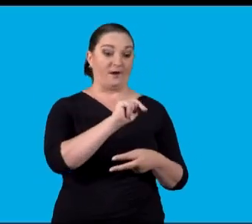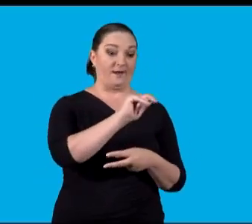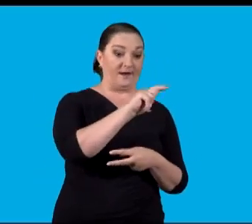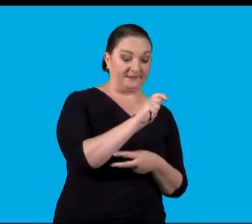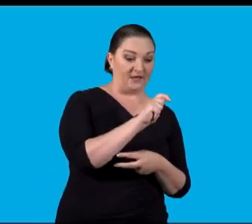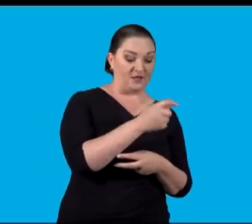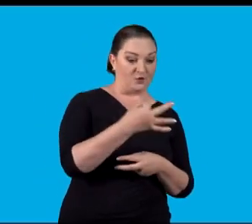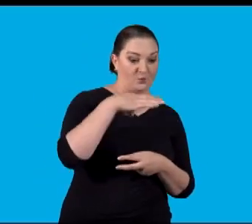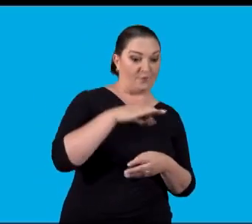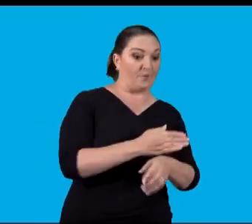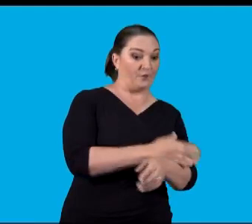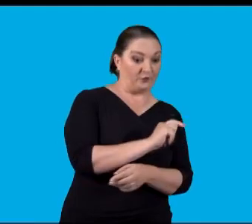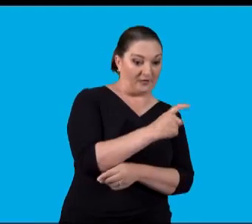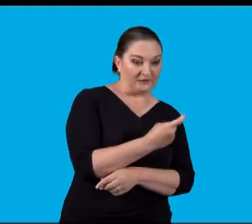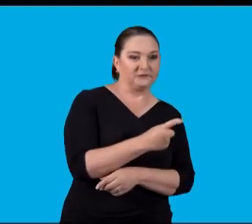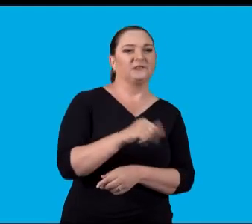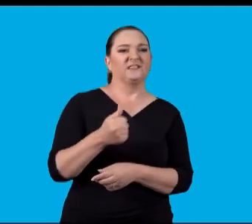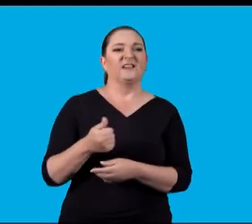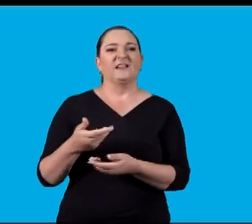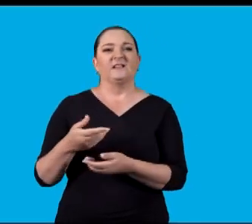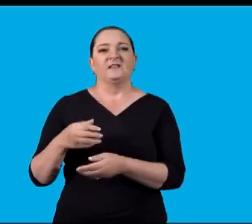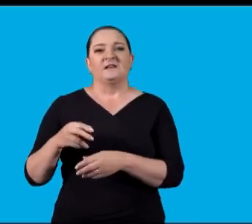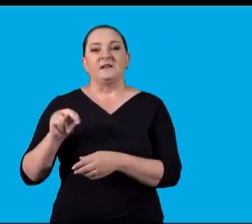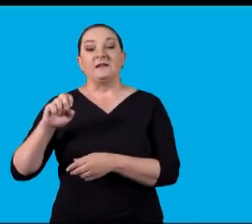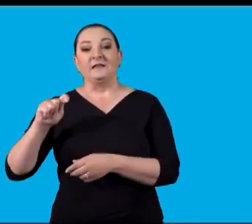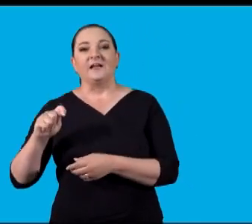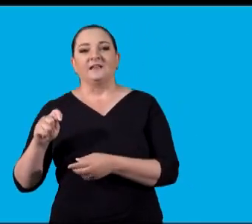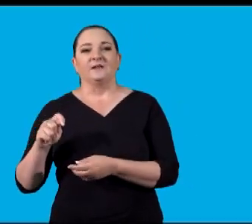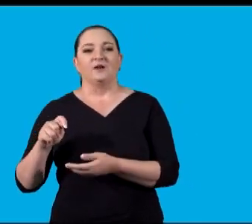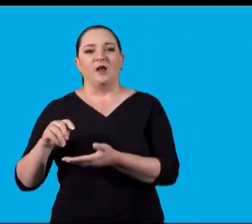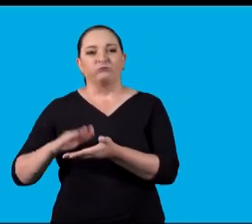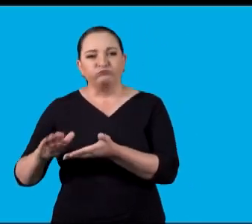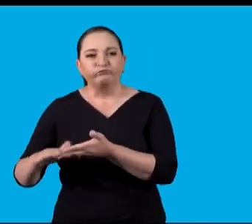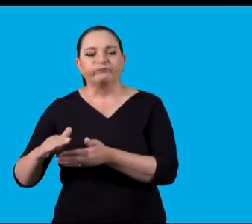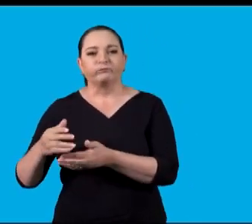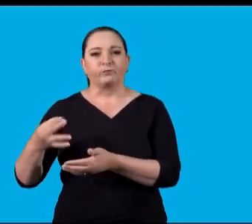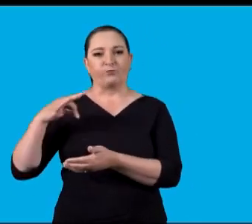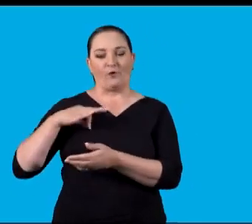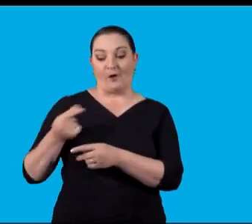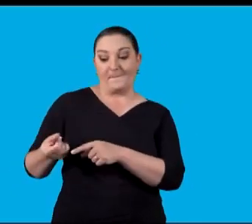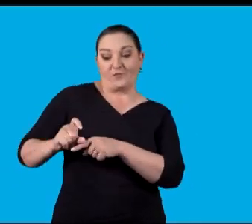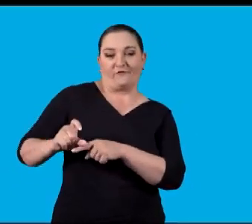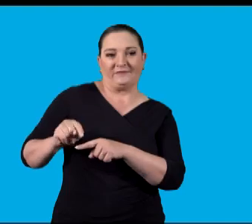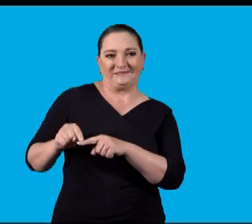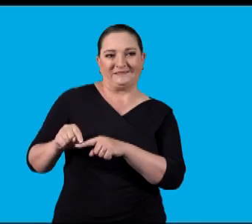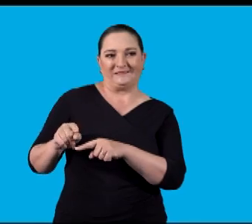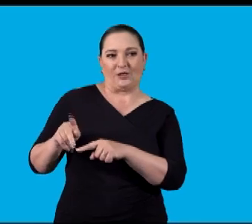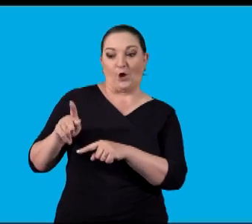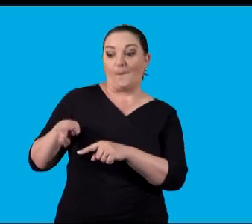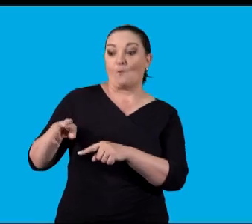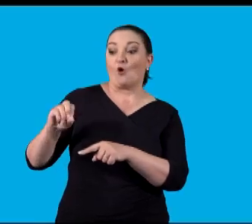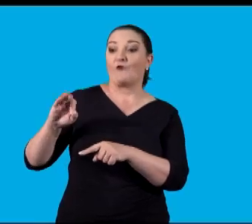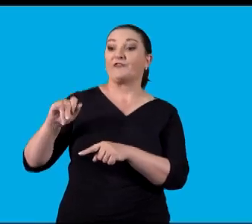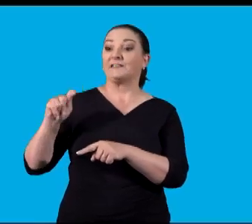before tax and cash generated from operations? The first thing that you need to do is to get the profit before